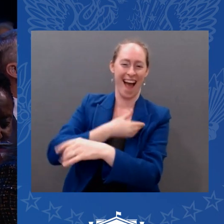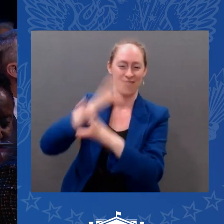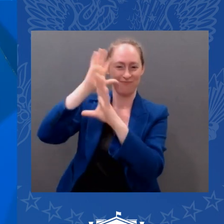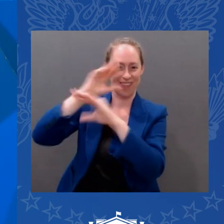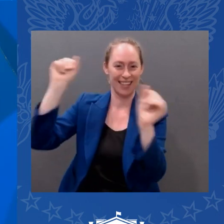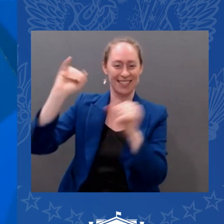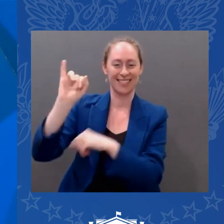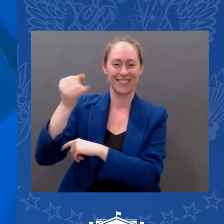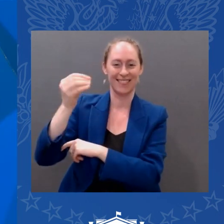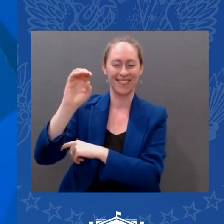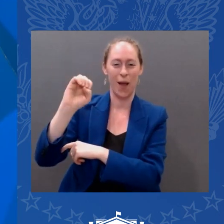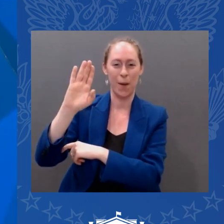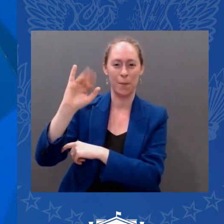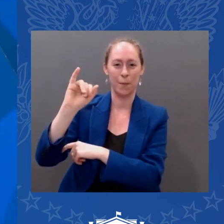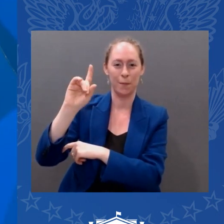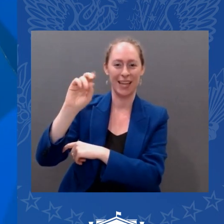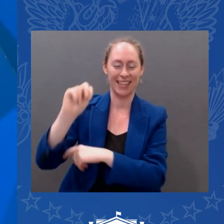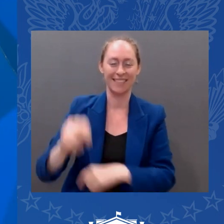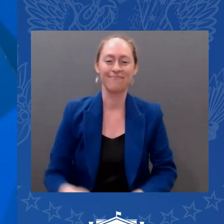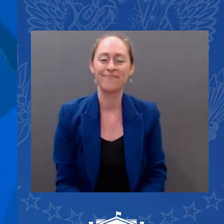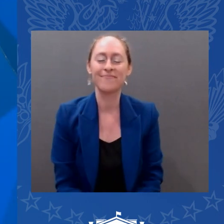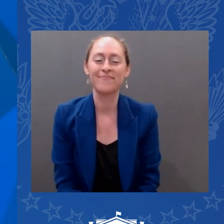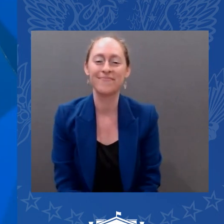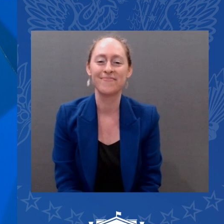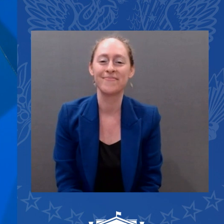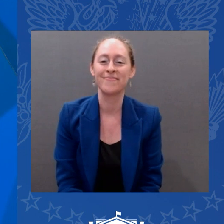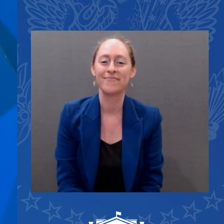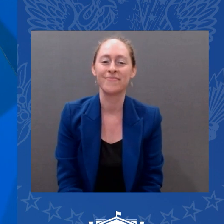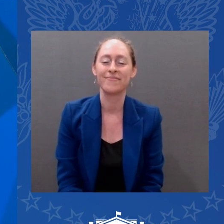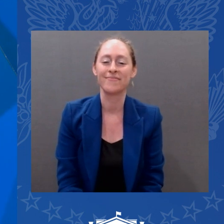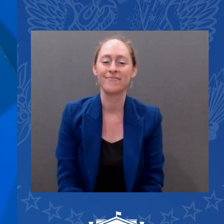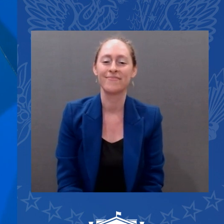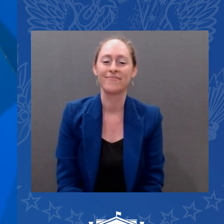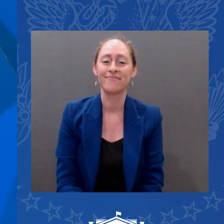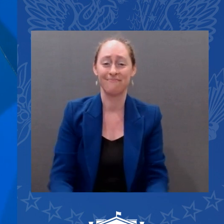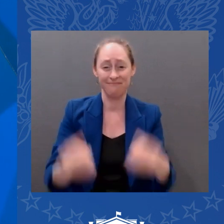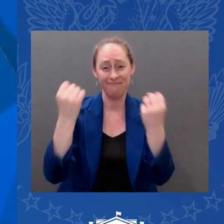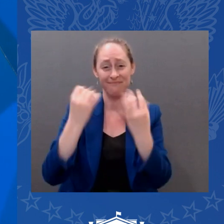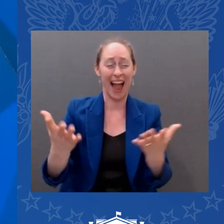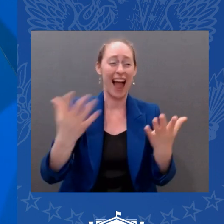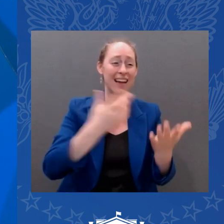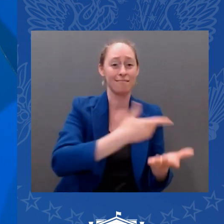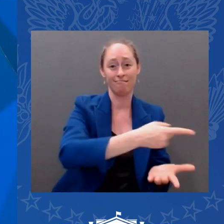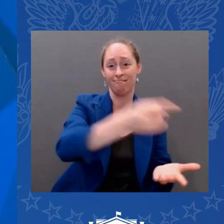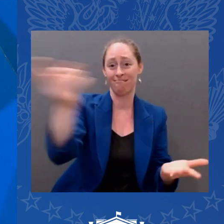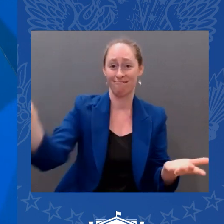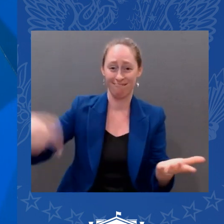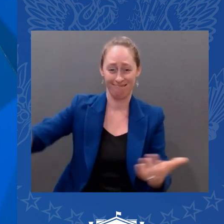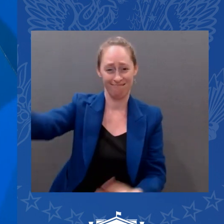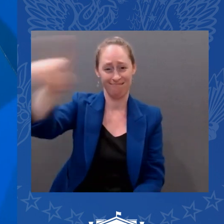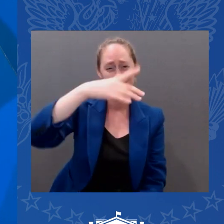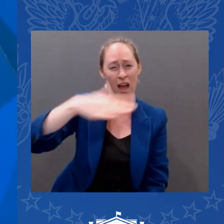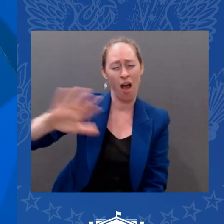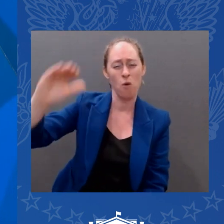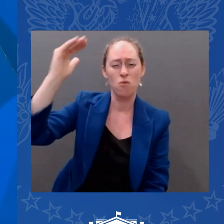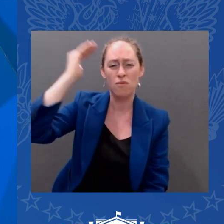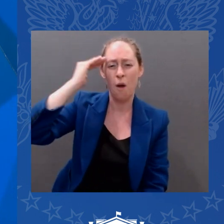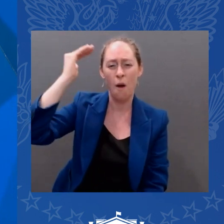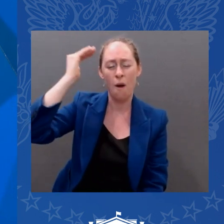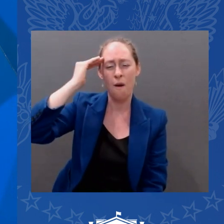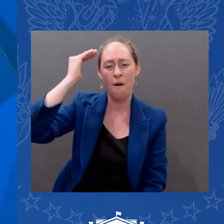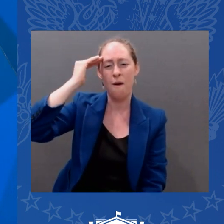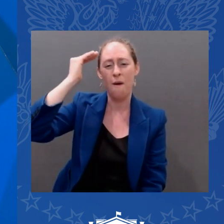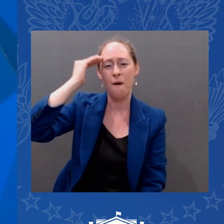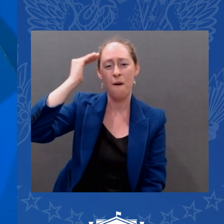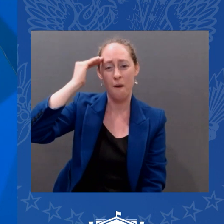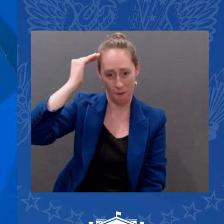As many of you may know, I am a proud daughter of California. I represented this state as Attorney General and